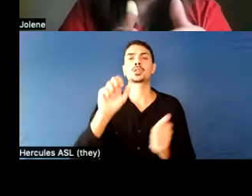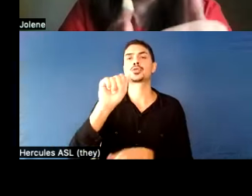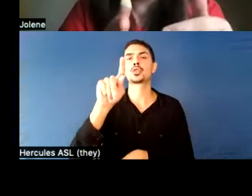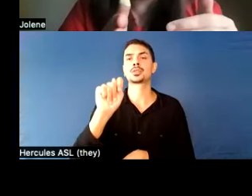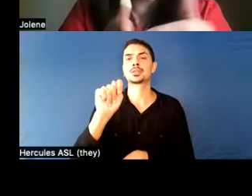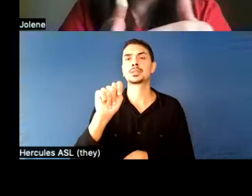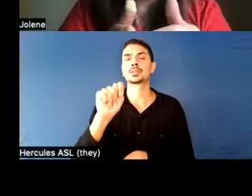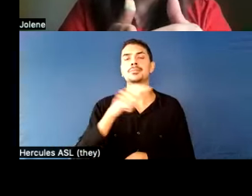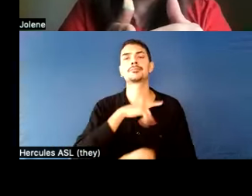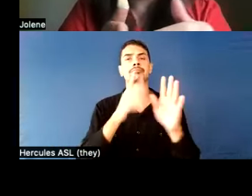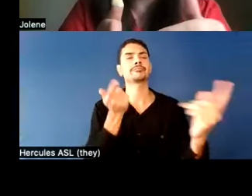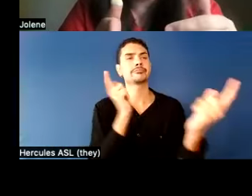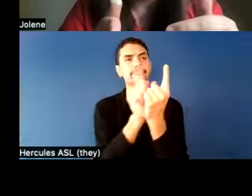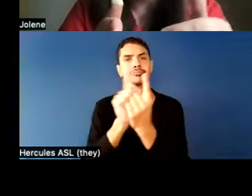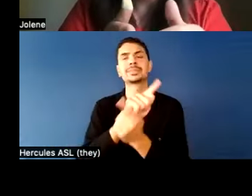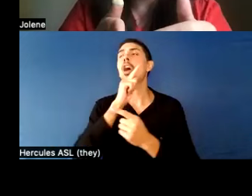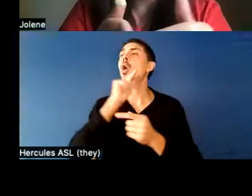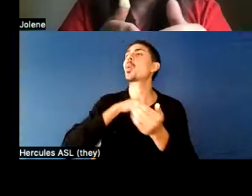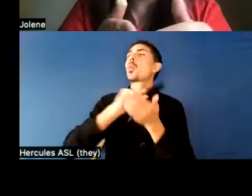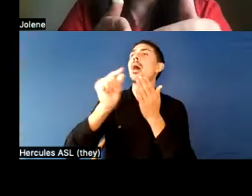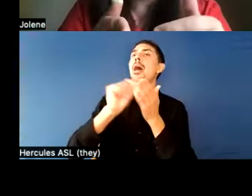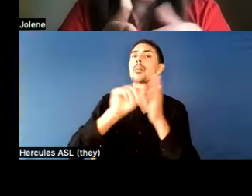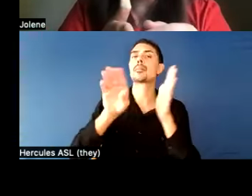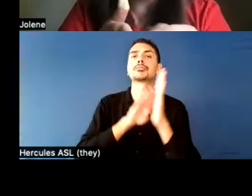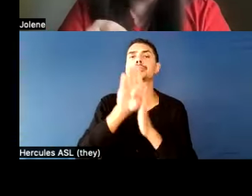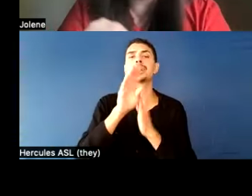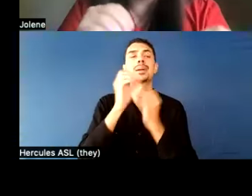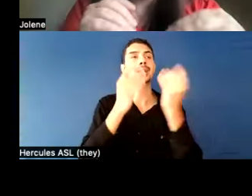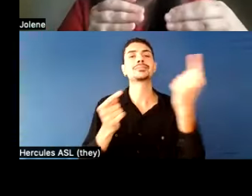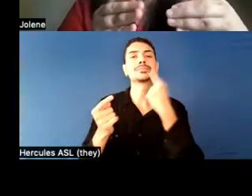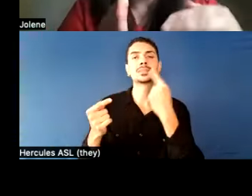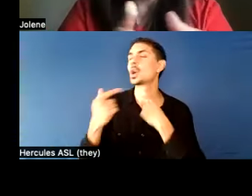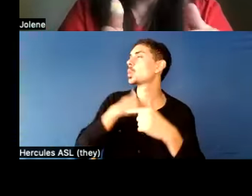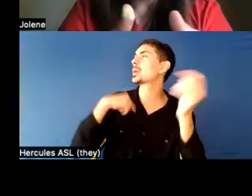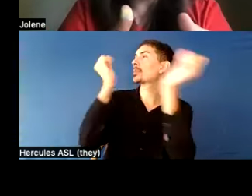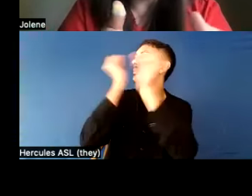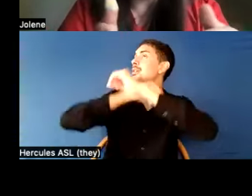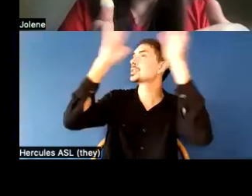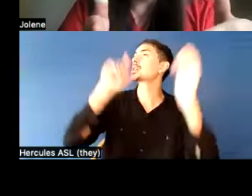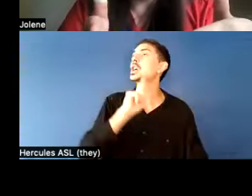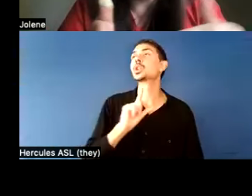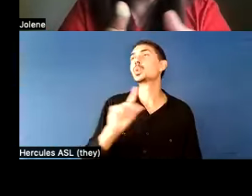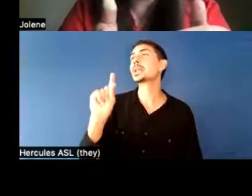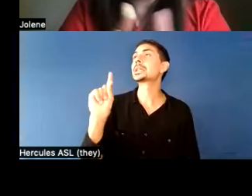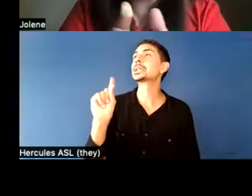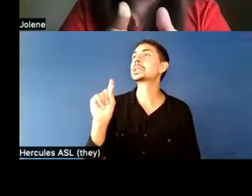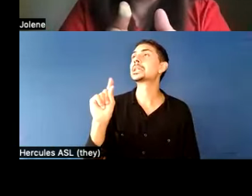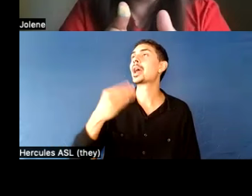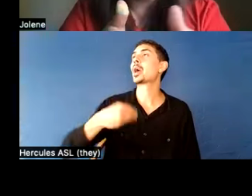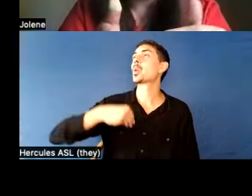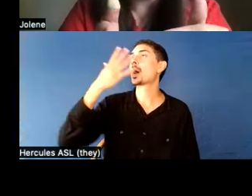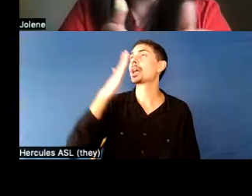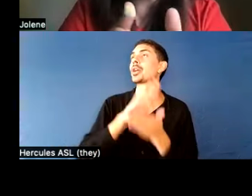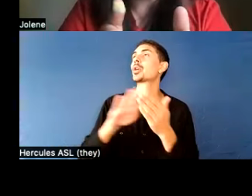they're writing their protocols, many of them have said to me that they are picturing, like a 20-year-old white college